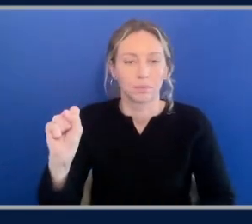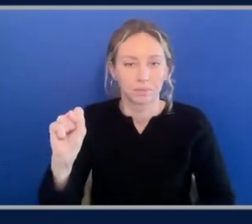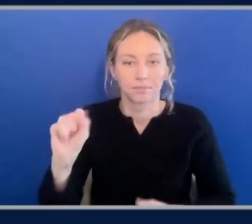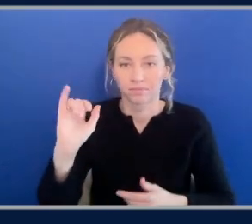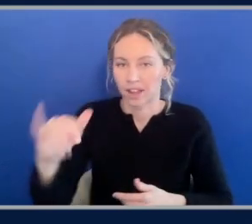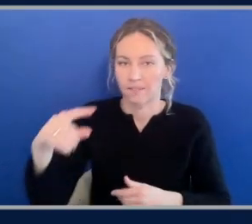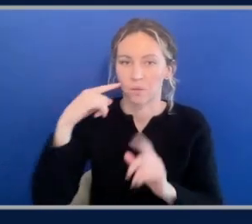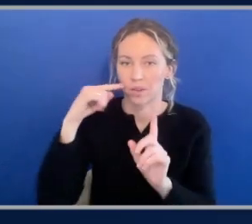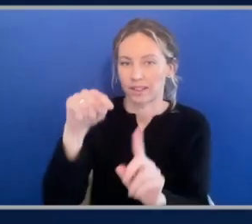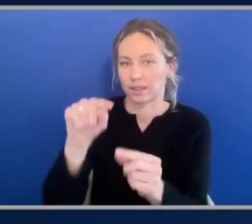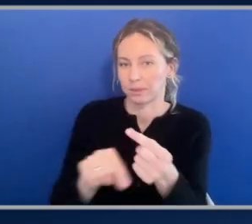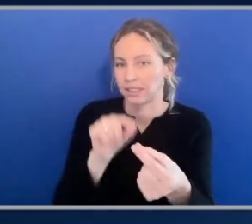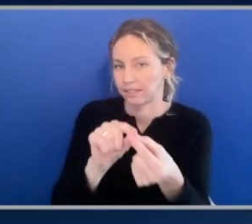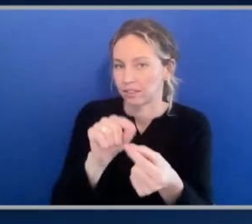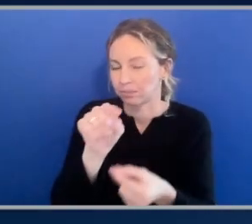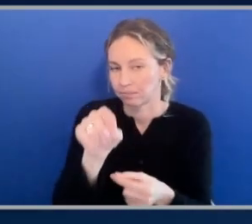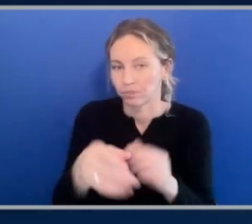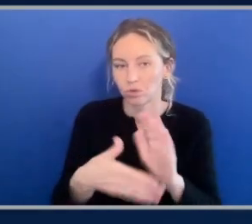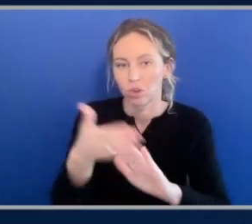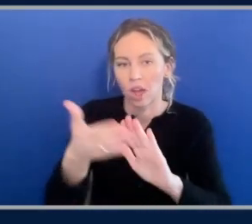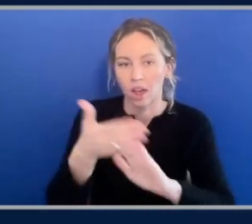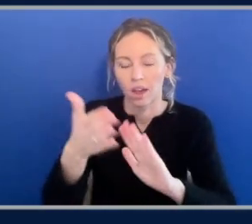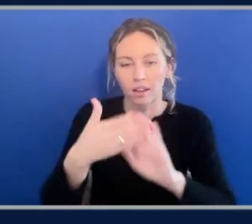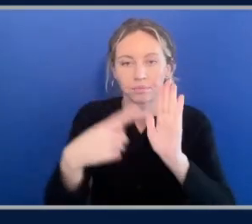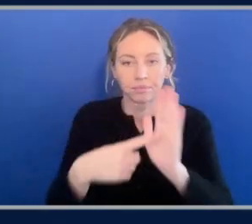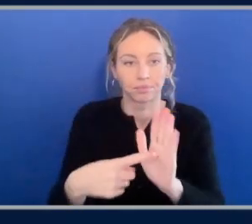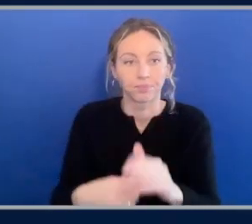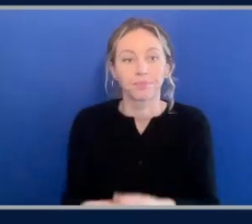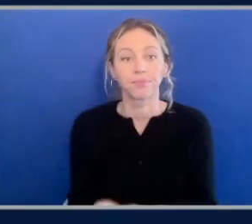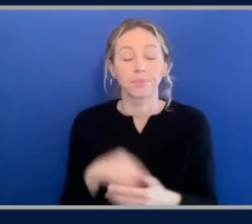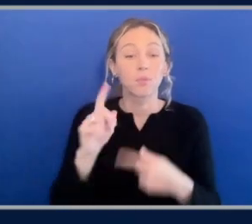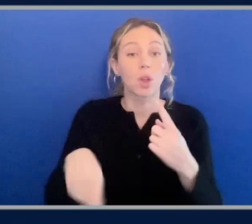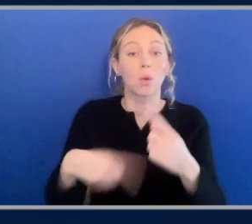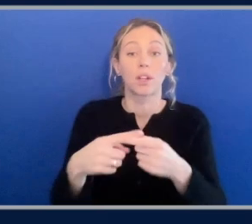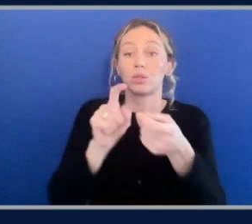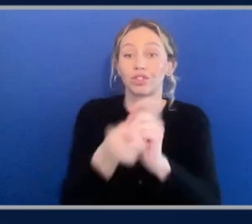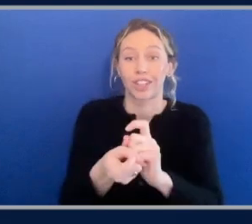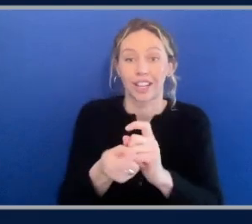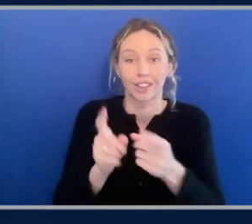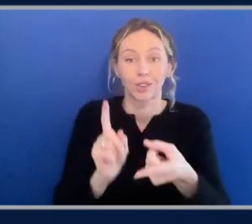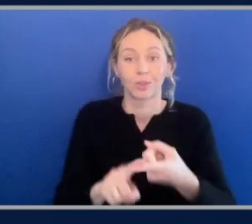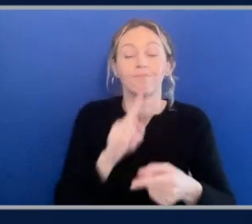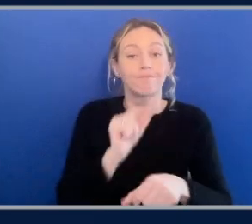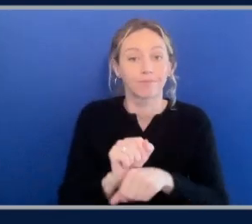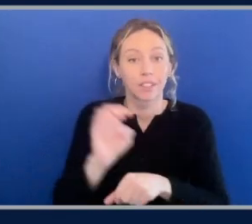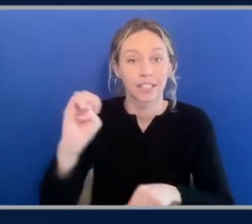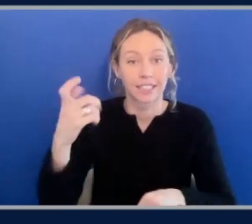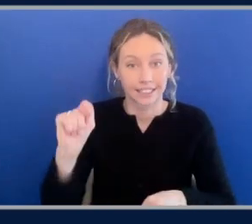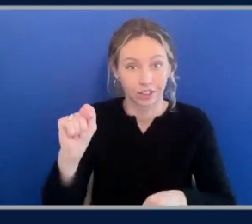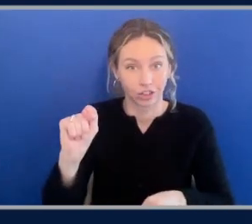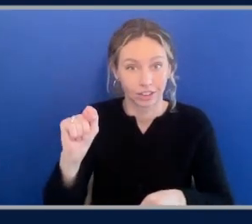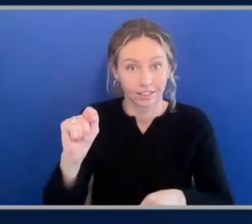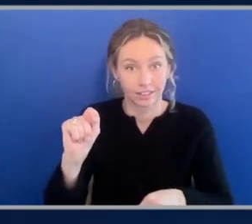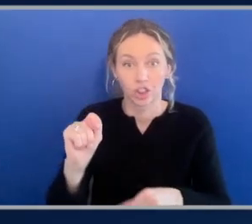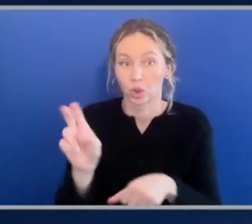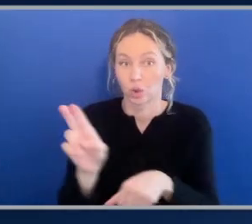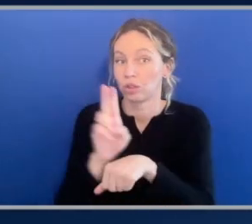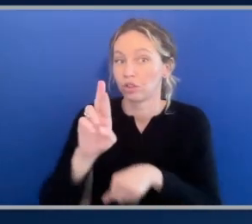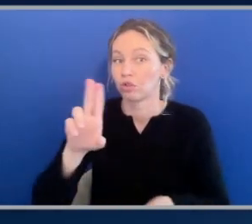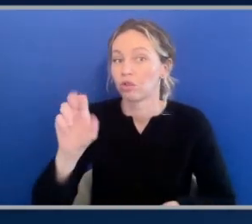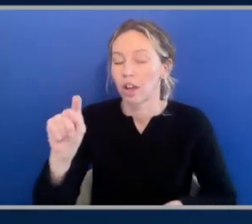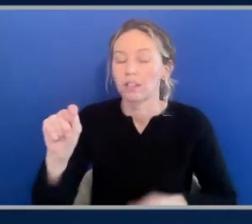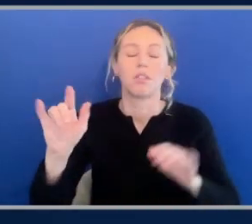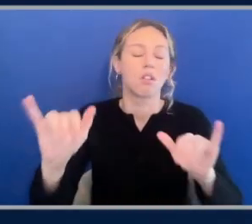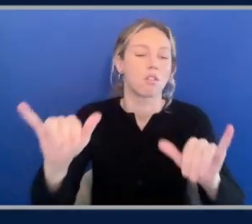yeah. But this is when you switch over the actual extension, which Correct. is written in Rust. So, right, okay, makes sense.